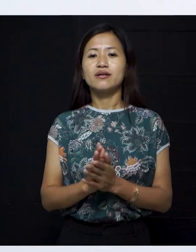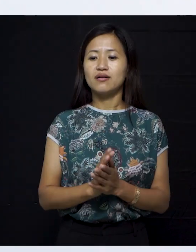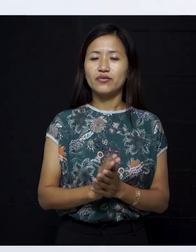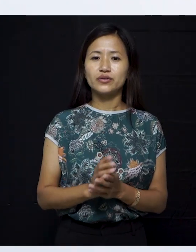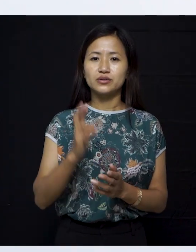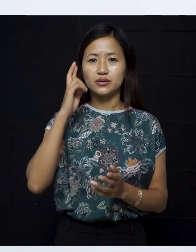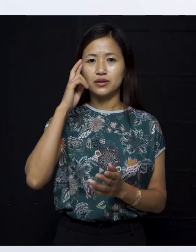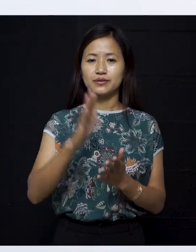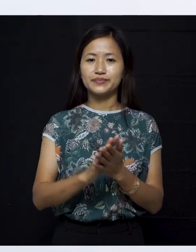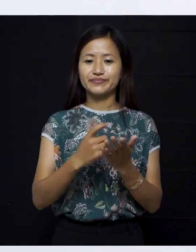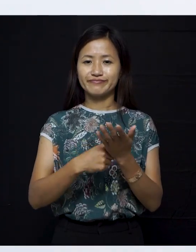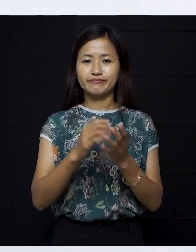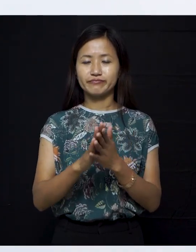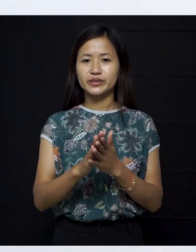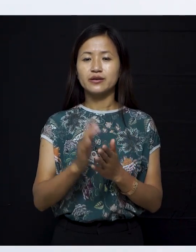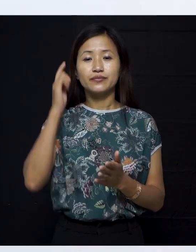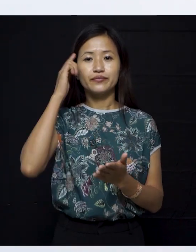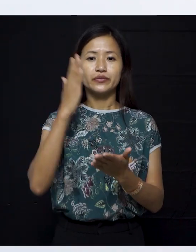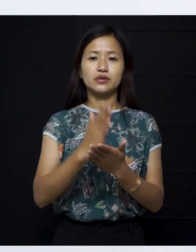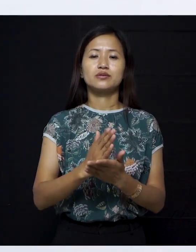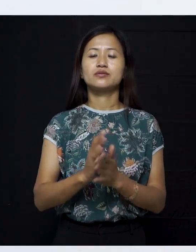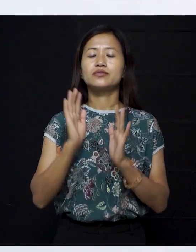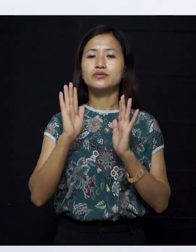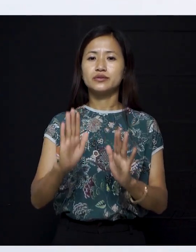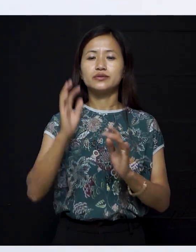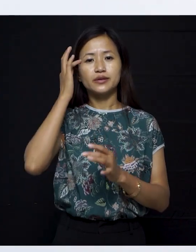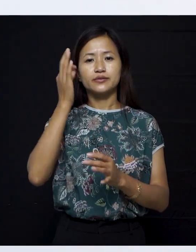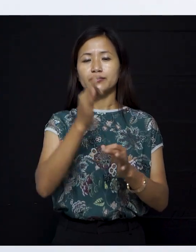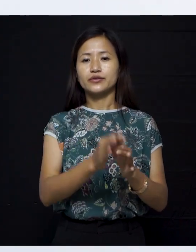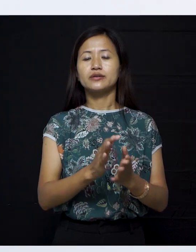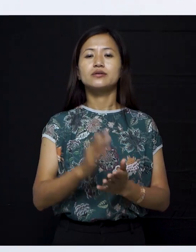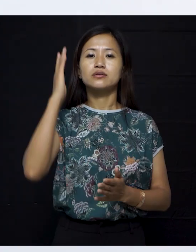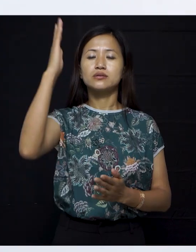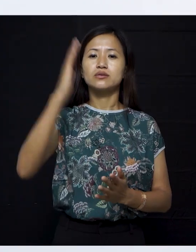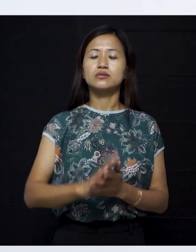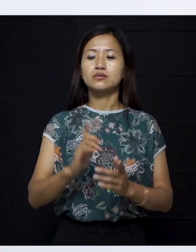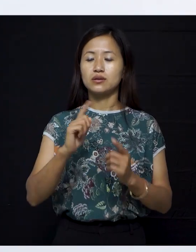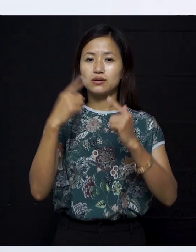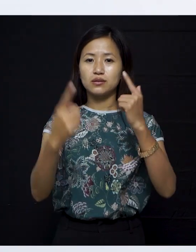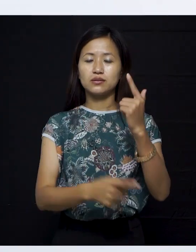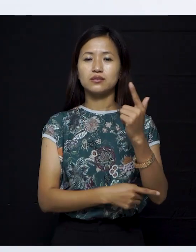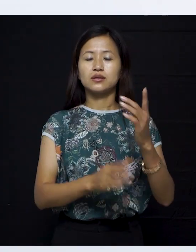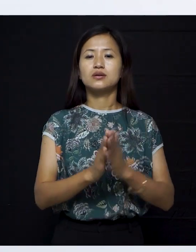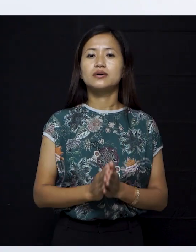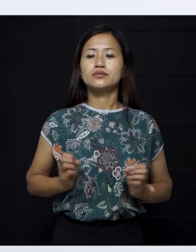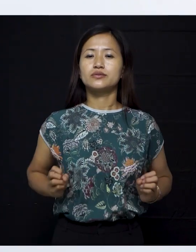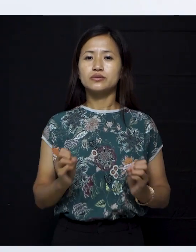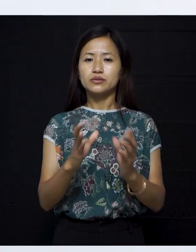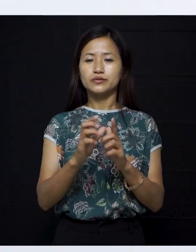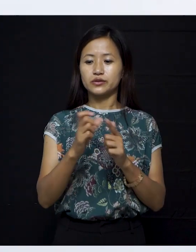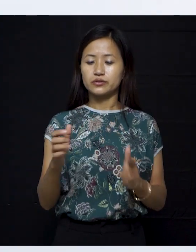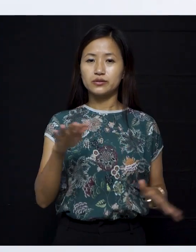are religious too, right? They believe and they have their faith on God, and to the last, from the beginning of the